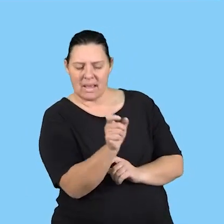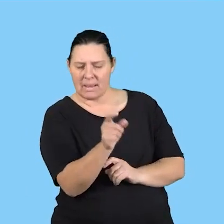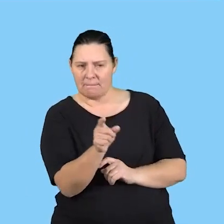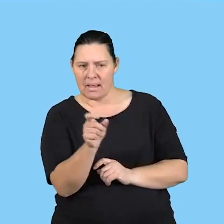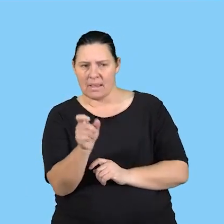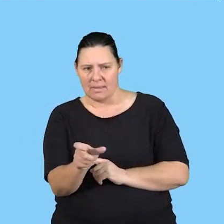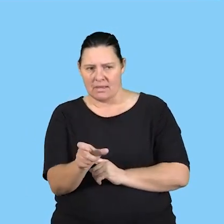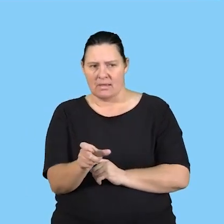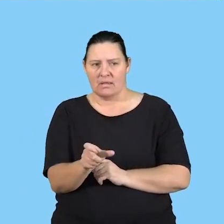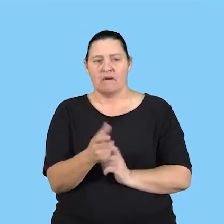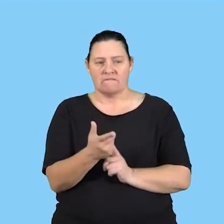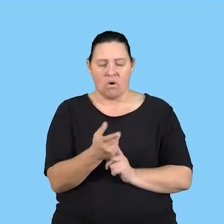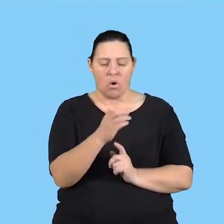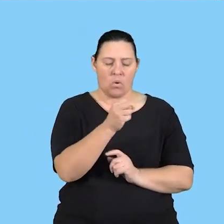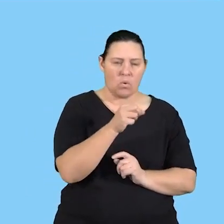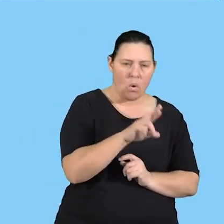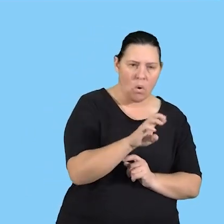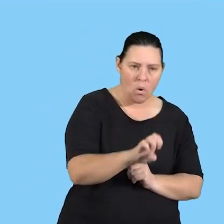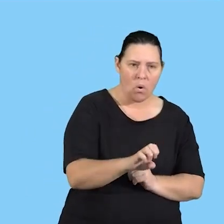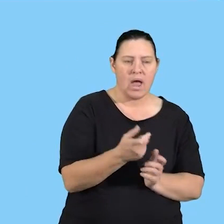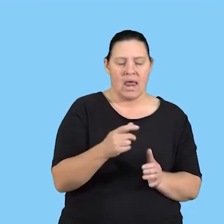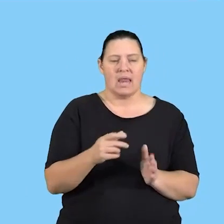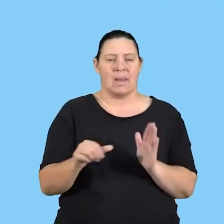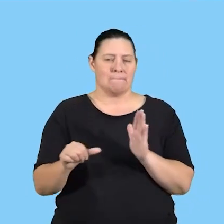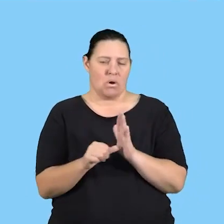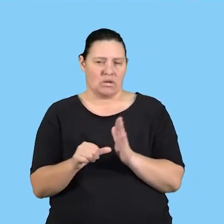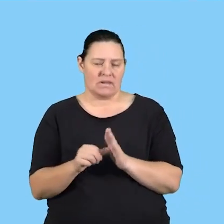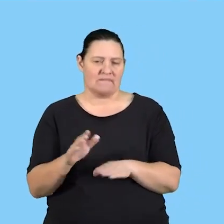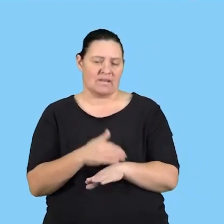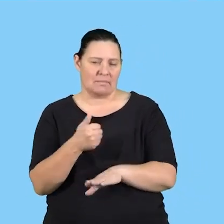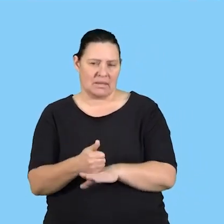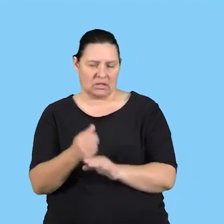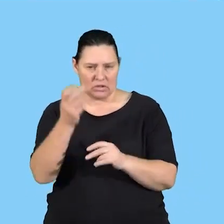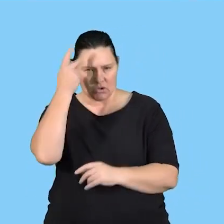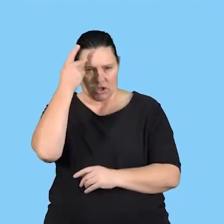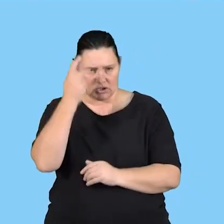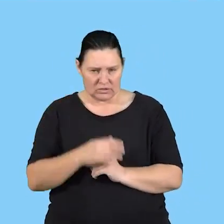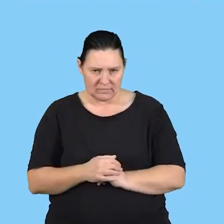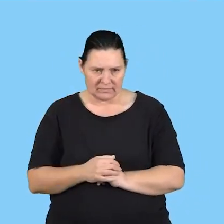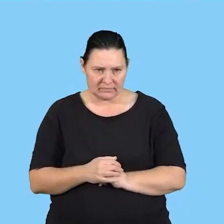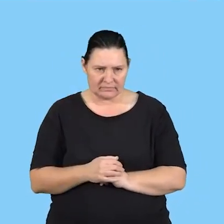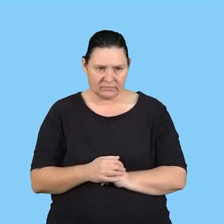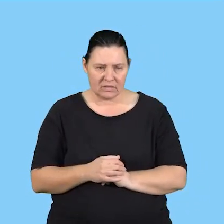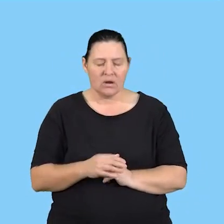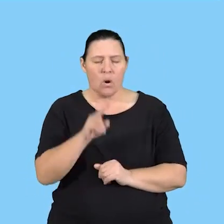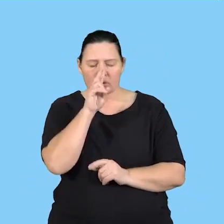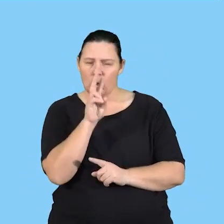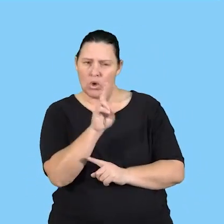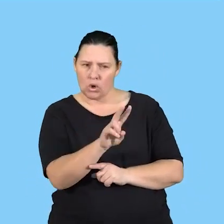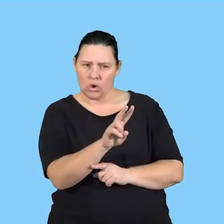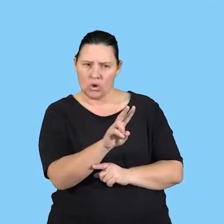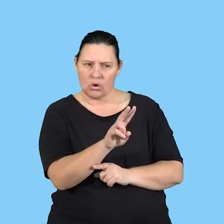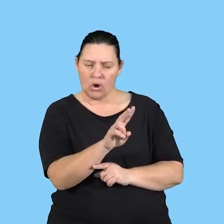in the core or fundamental knowledge. We also looked at whether the content